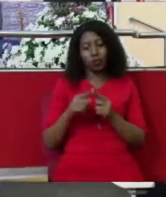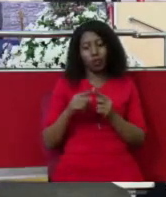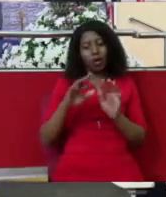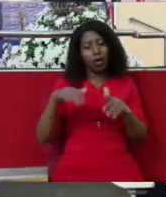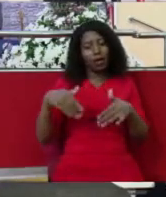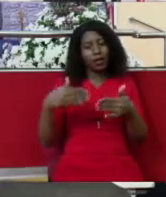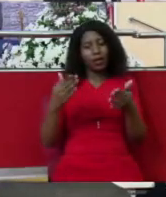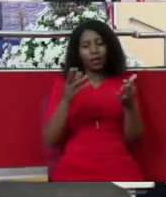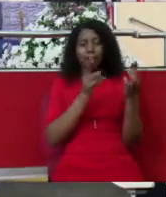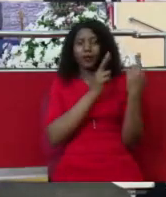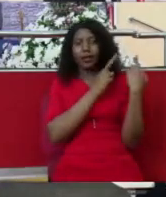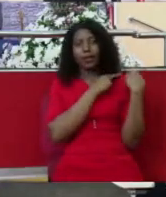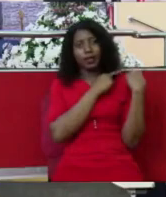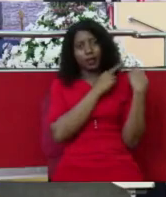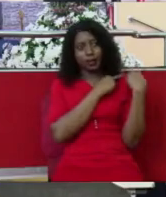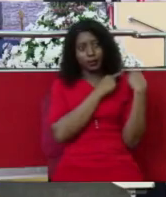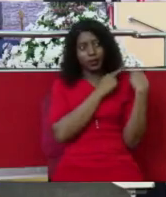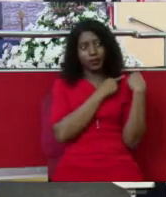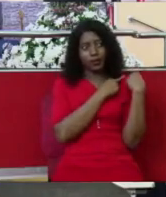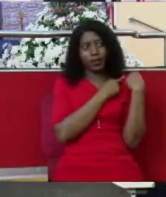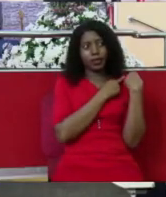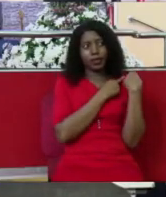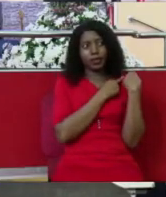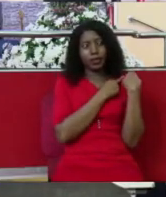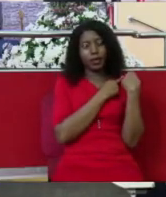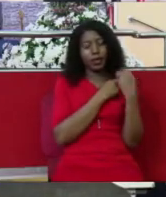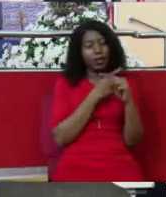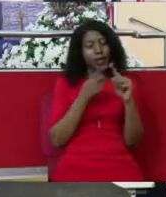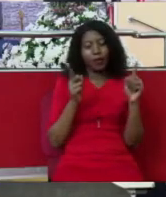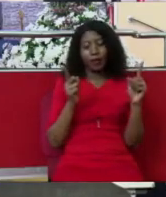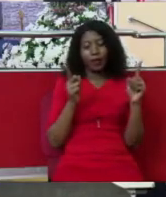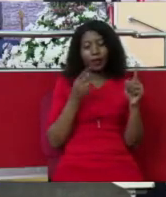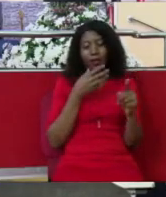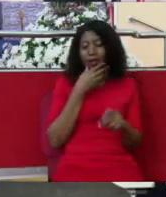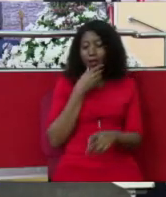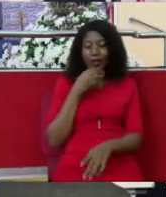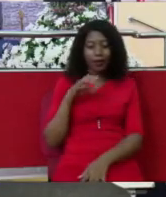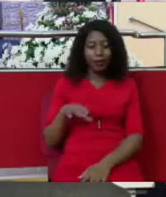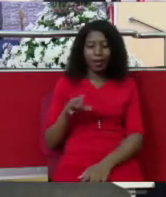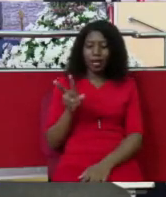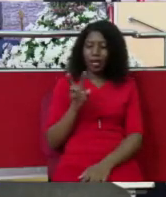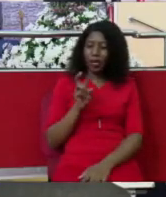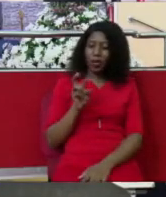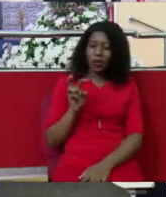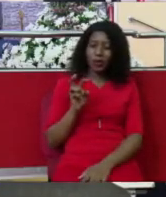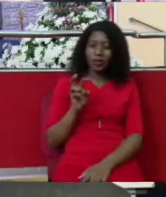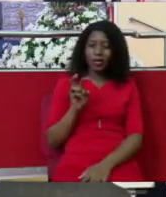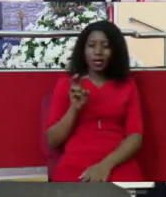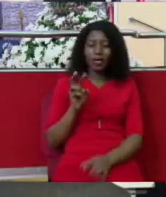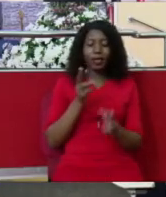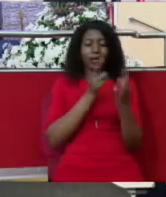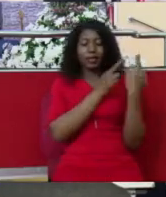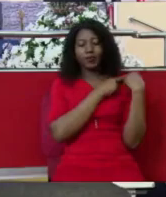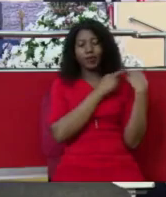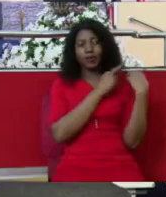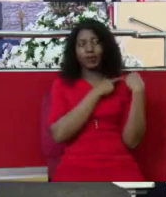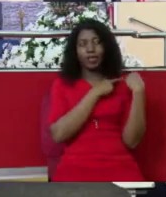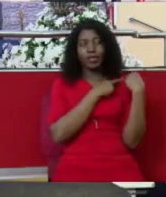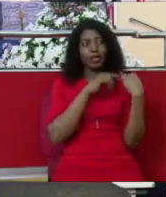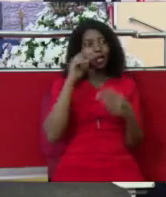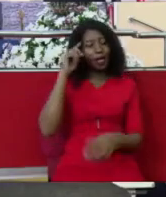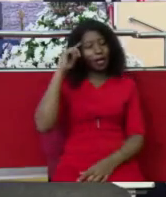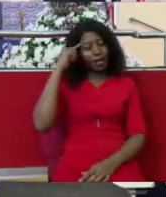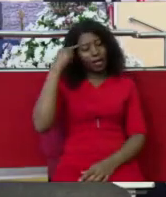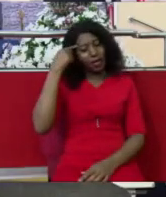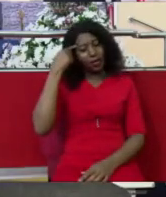Na akampatia wajibu fulani. But he looked at the assignment and he thought, I am going to run away from God. Akaangalia huo wajibu